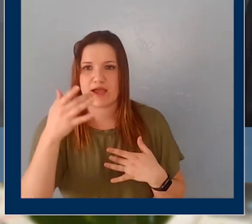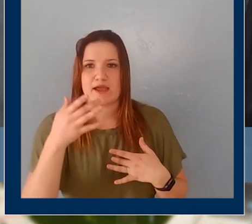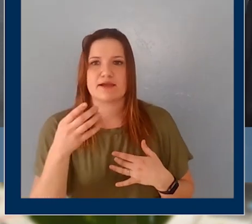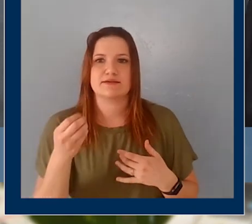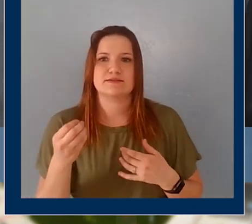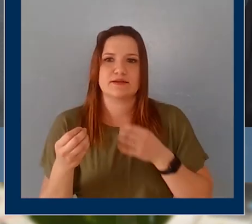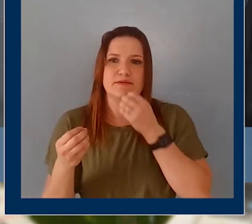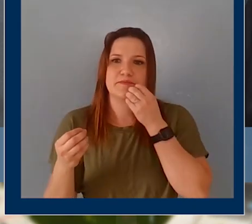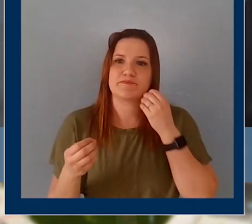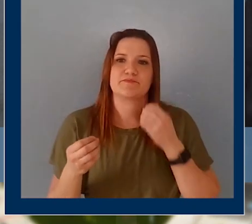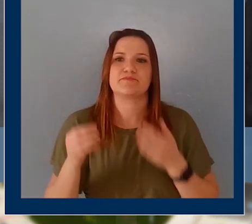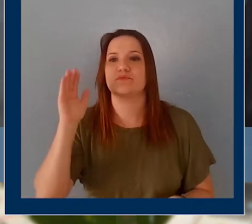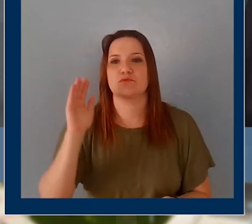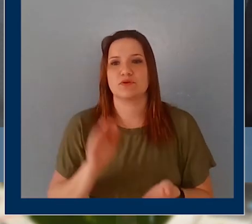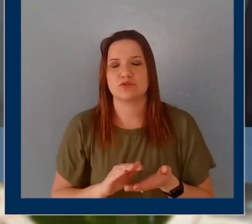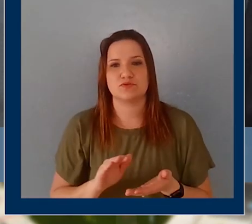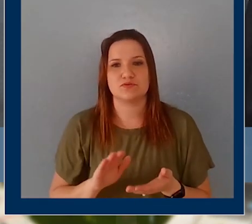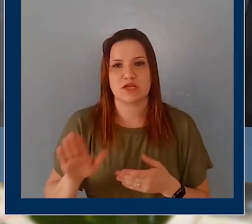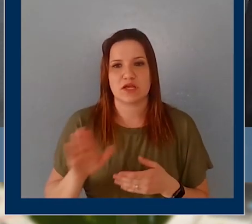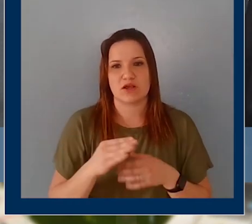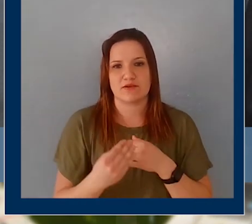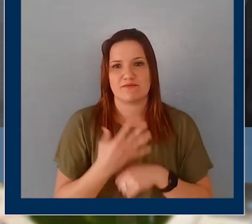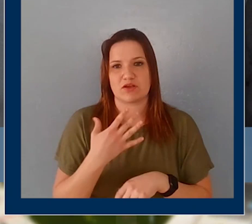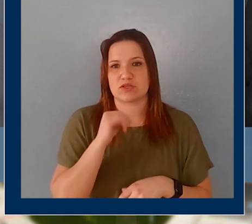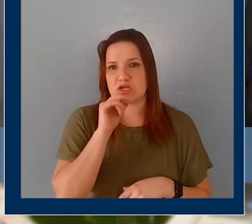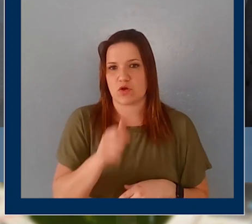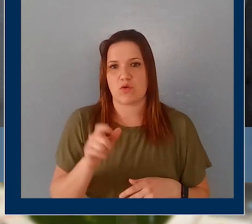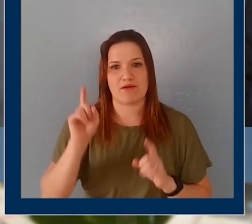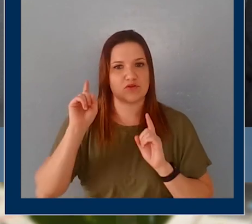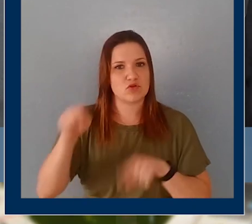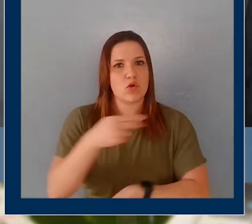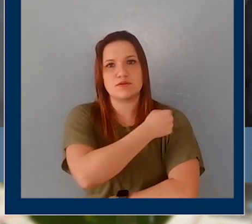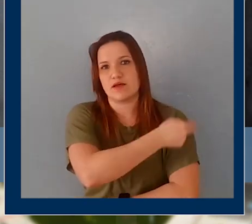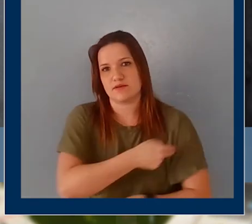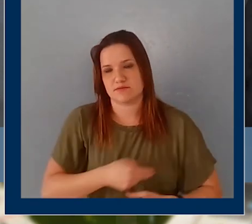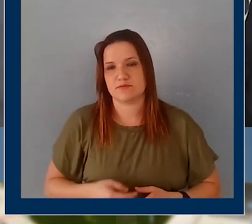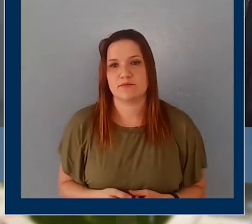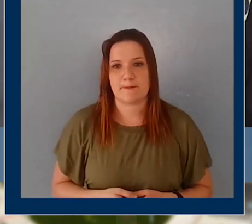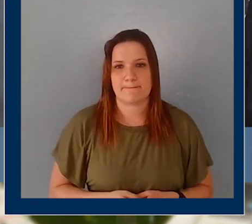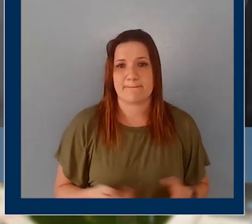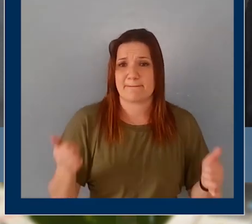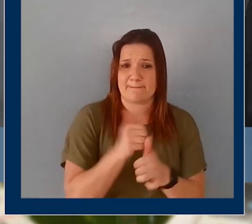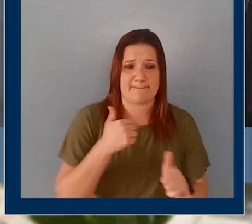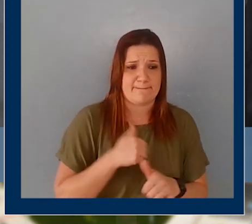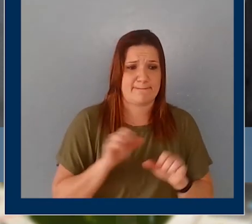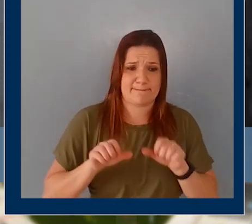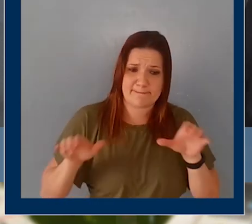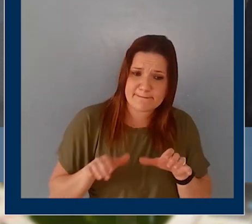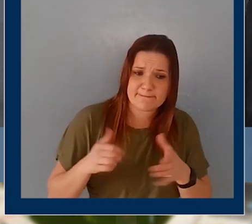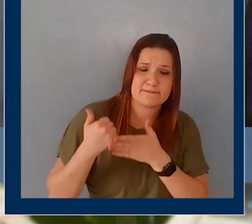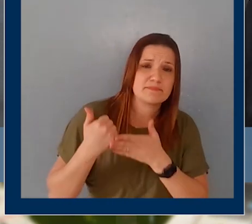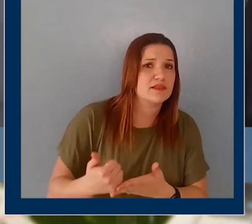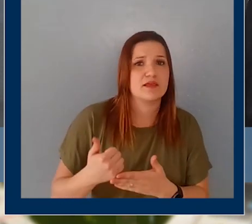that. But I don't want somebody inappropriately not being brought to the hospital that